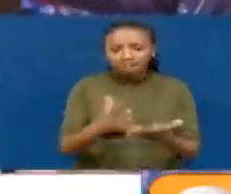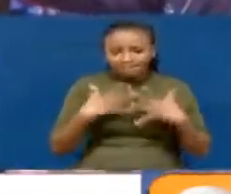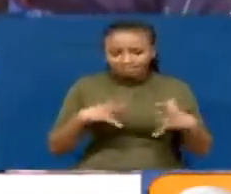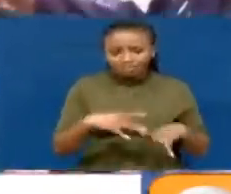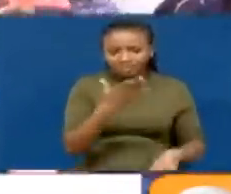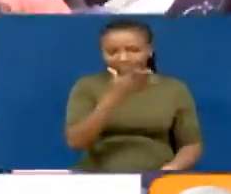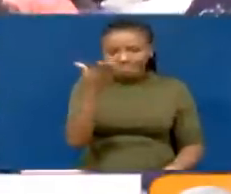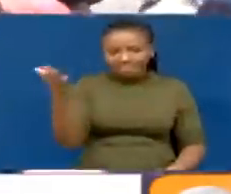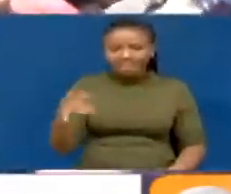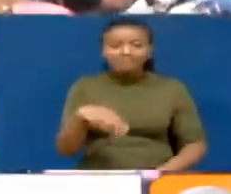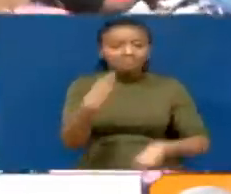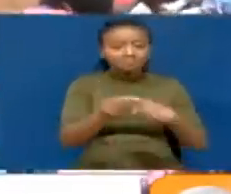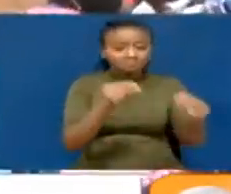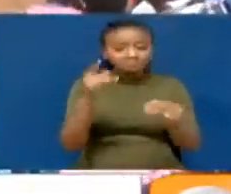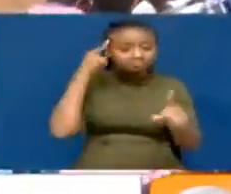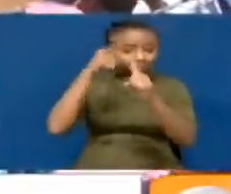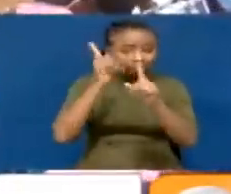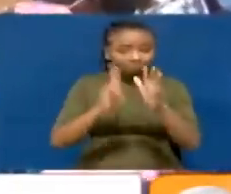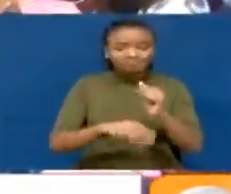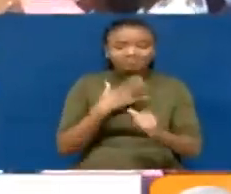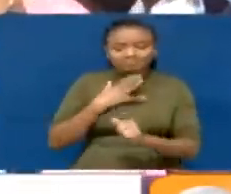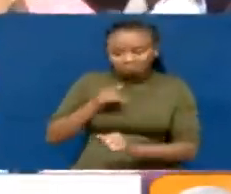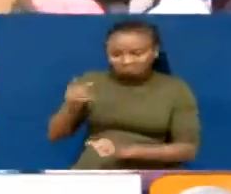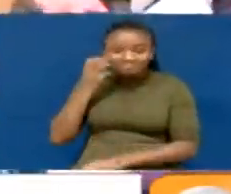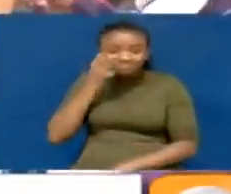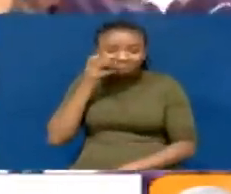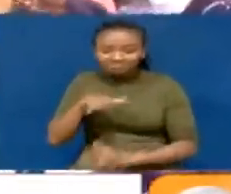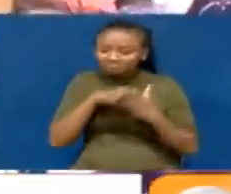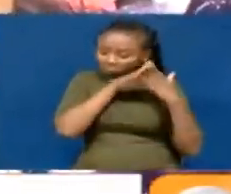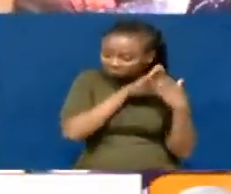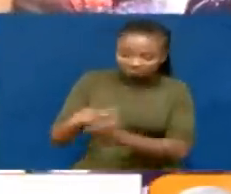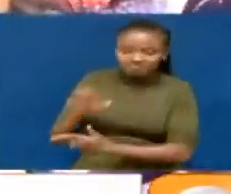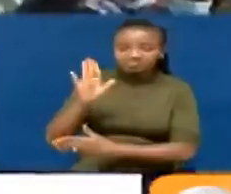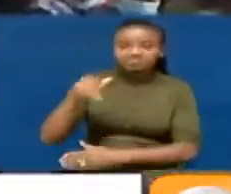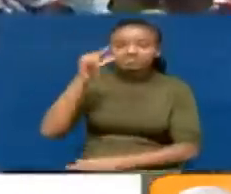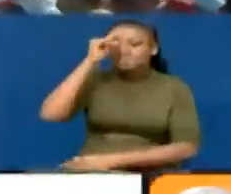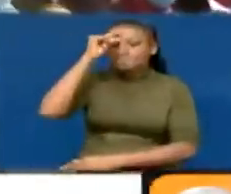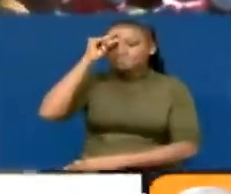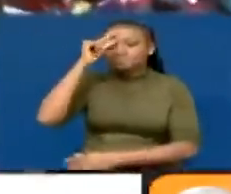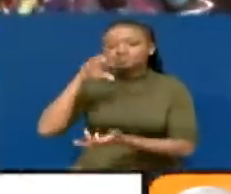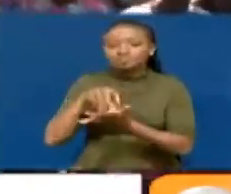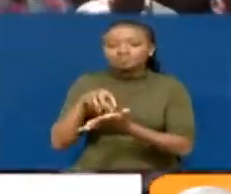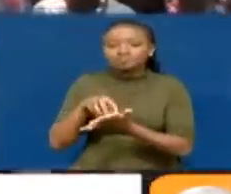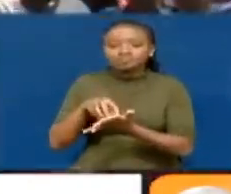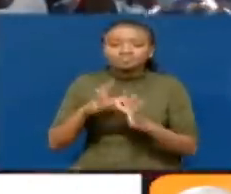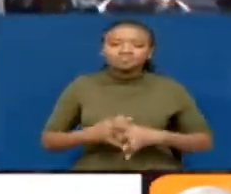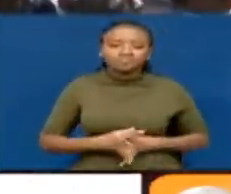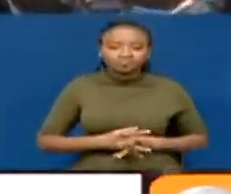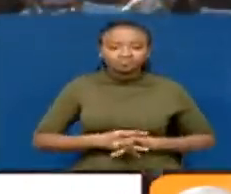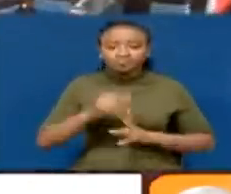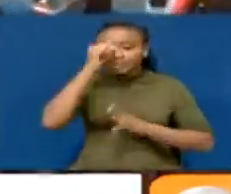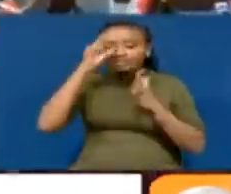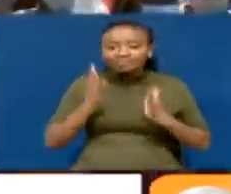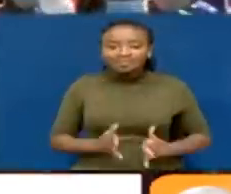This part of her campaign, as she seeks to dislodge Governor Anne Waiguru from the Kirinyaga CEO post in the August 9th, 2022